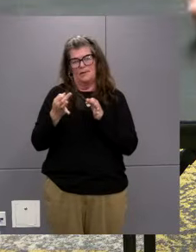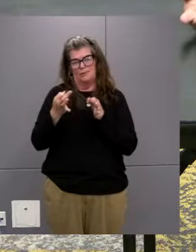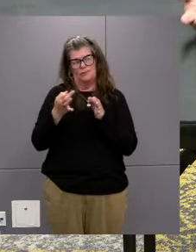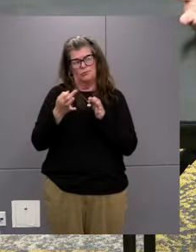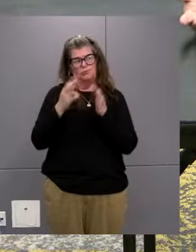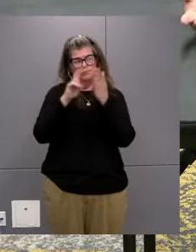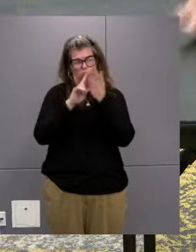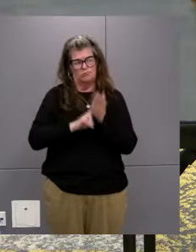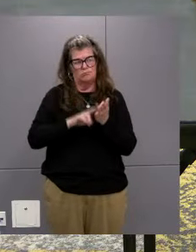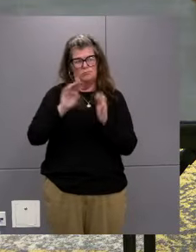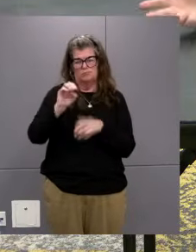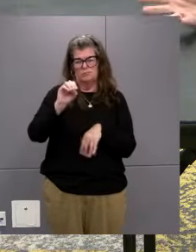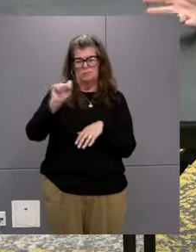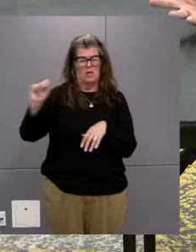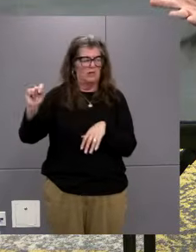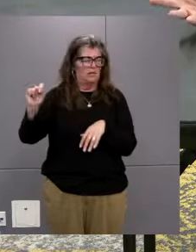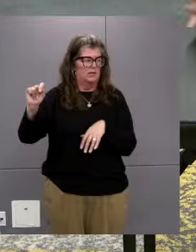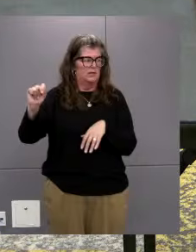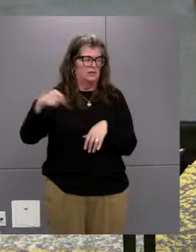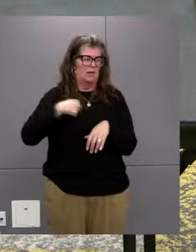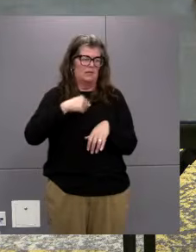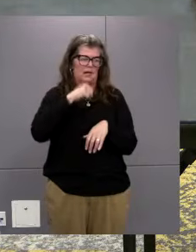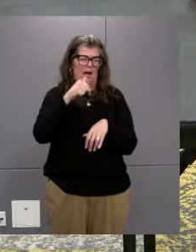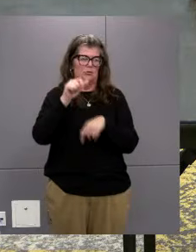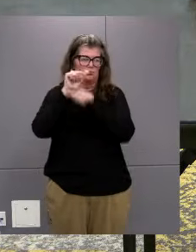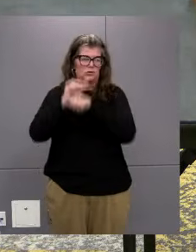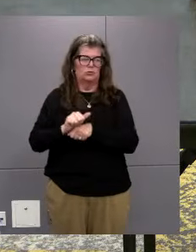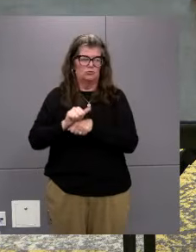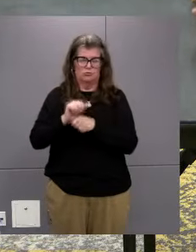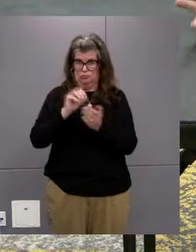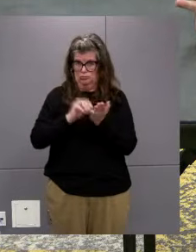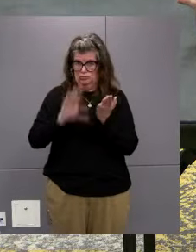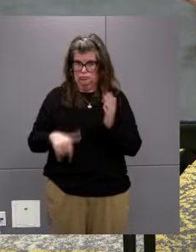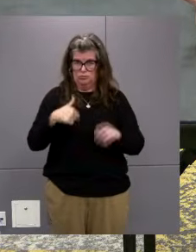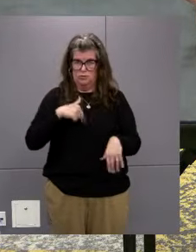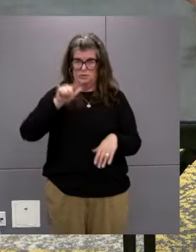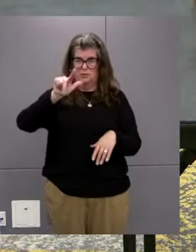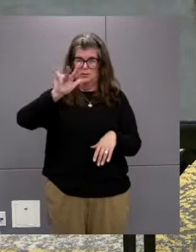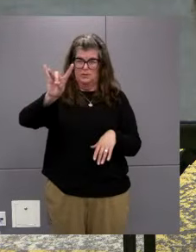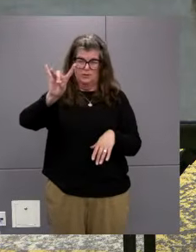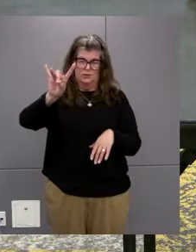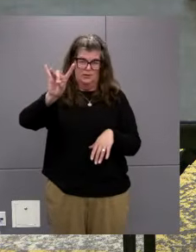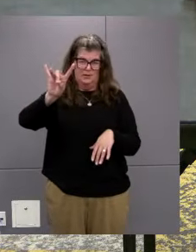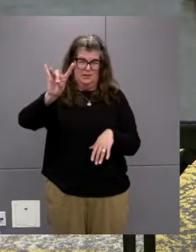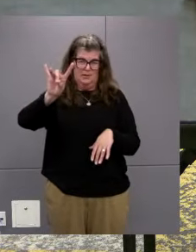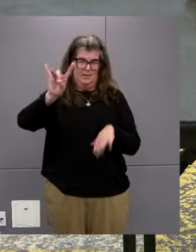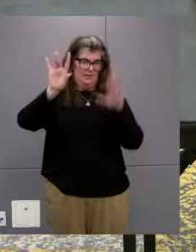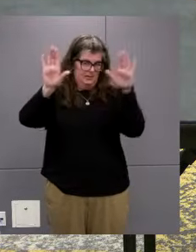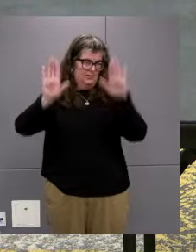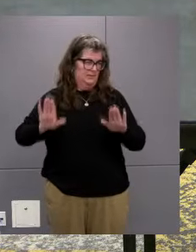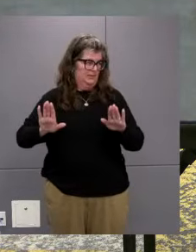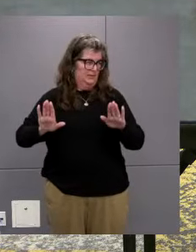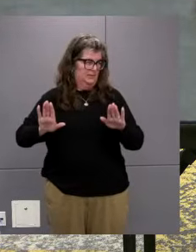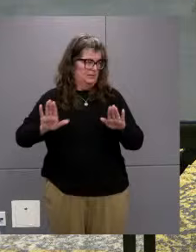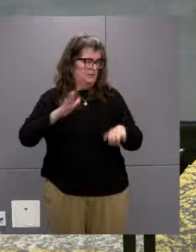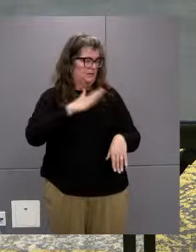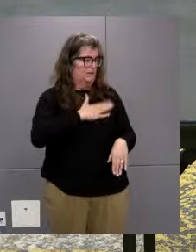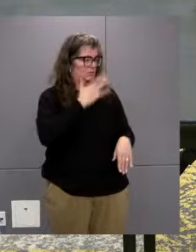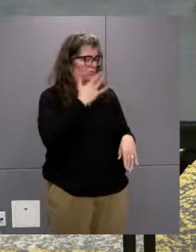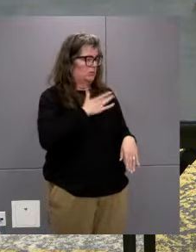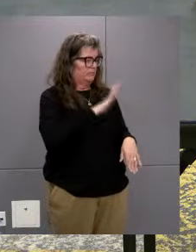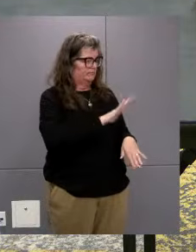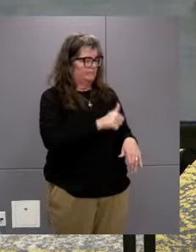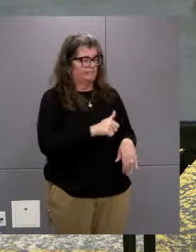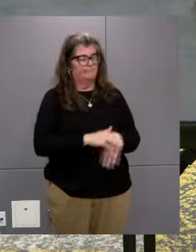am a non-traditional or untraditional student. I'm going to be 38 on Sunday. I thank